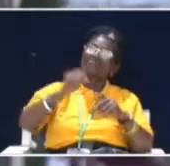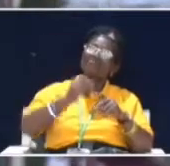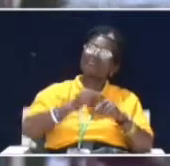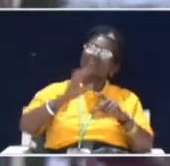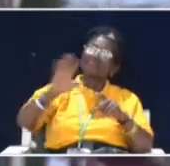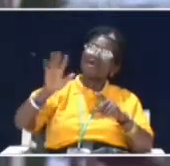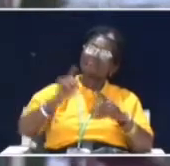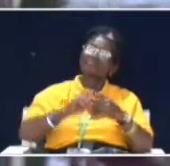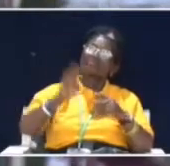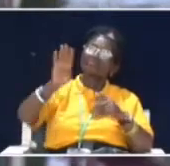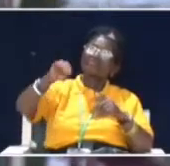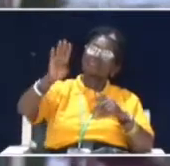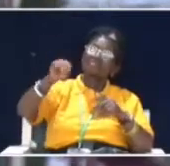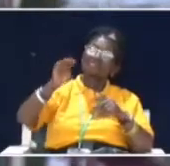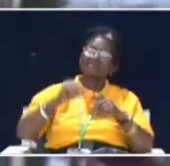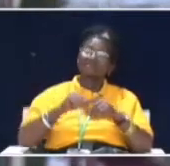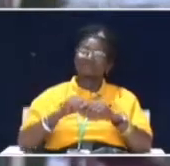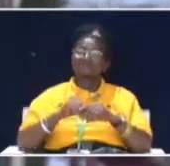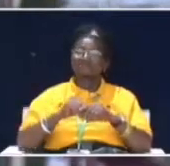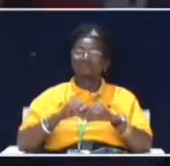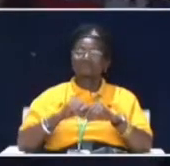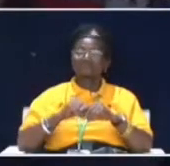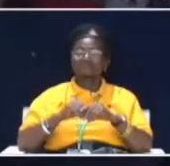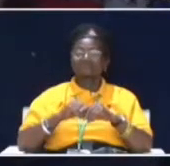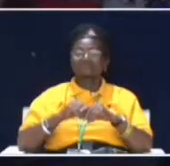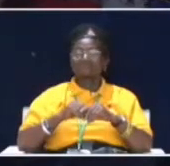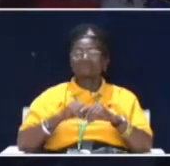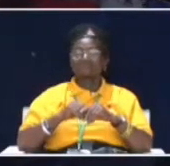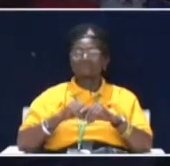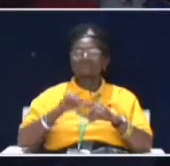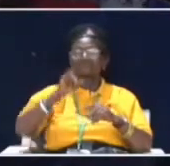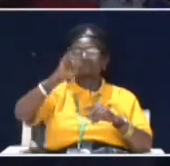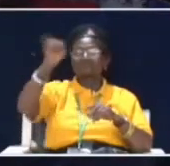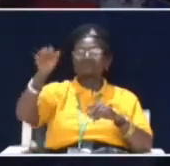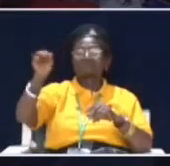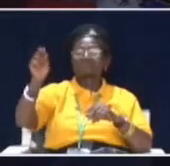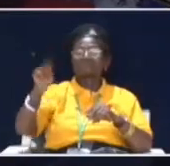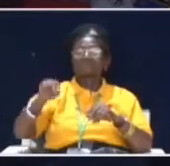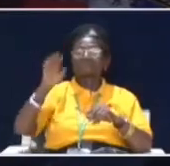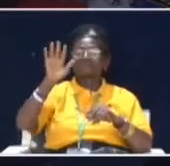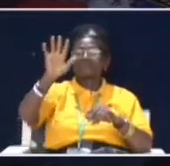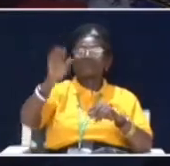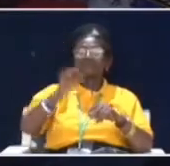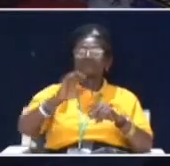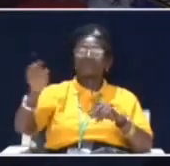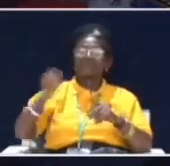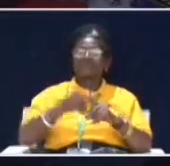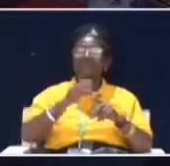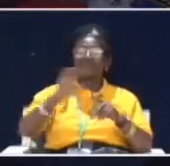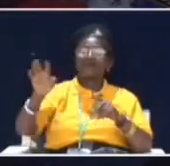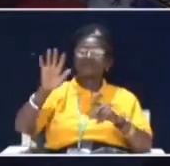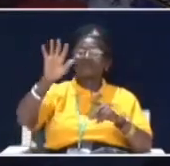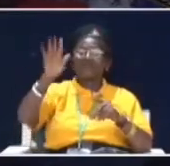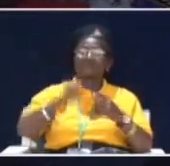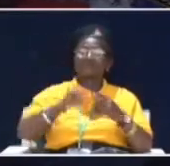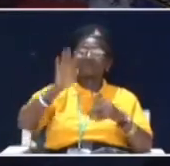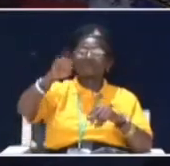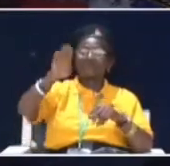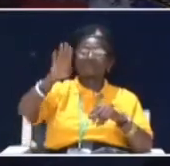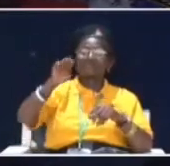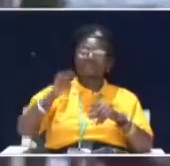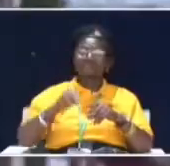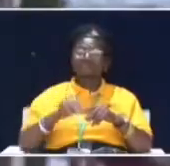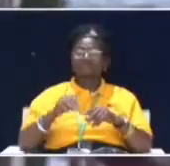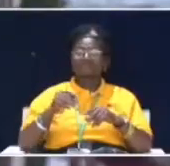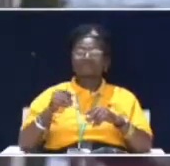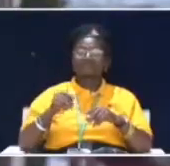inu iwe Johanu ori karun ese kini si kerinla. John 5 from verse 1 to 14. John ori karun ese kini si kerinla.